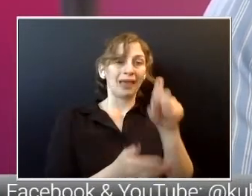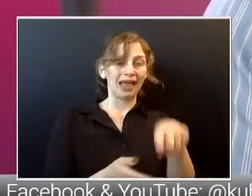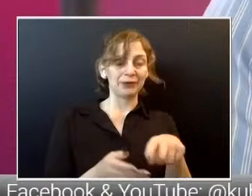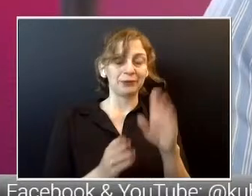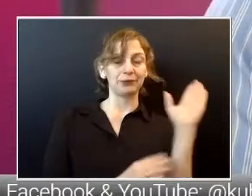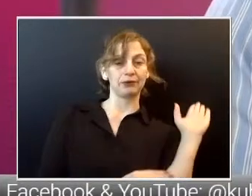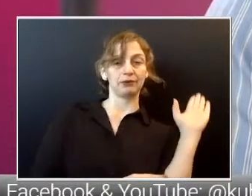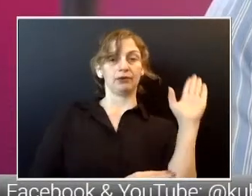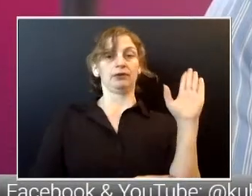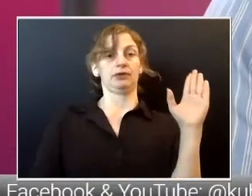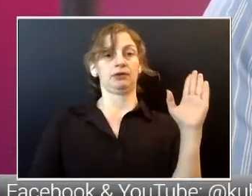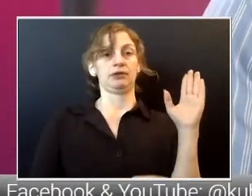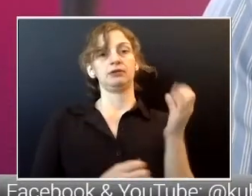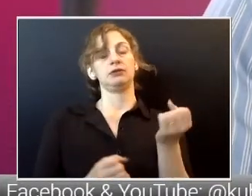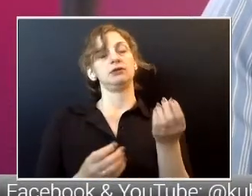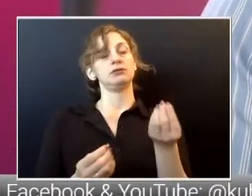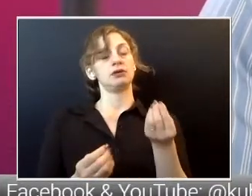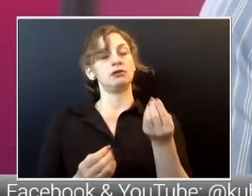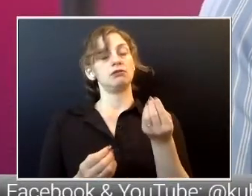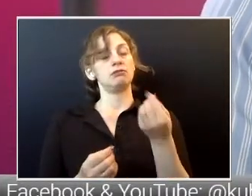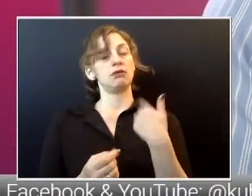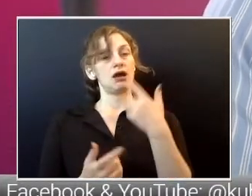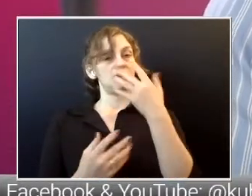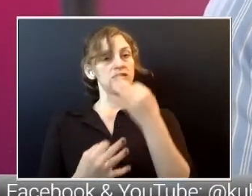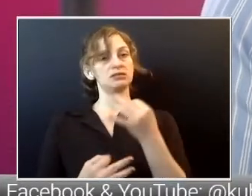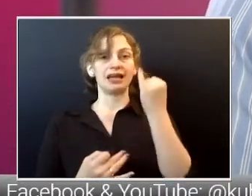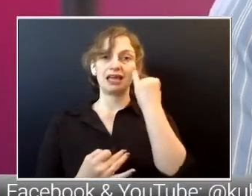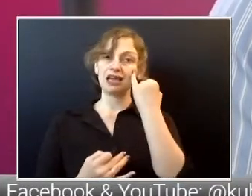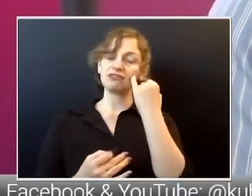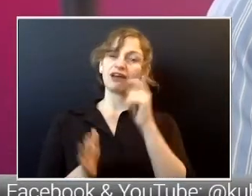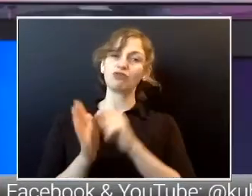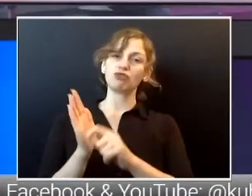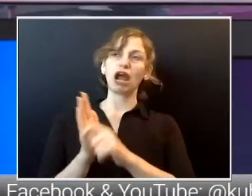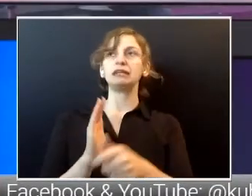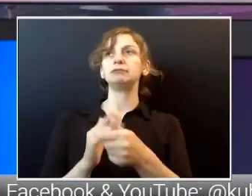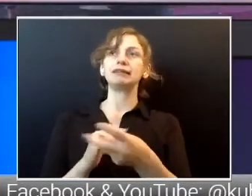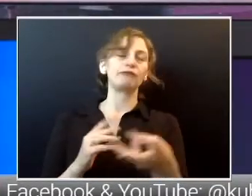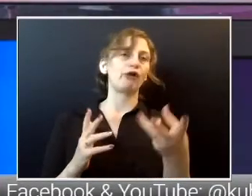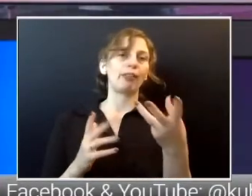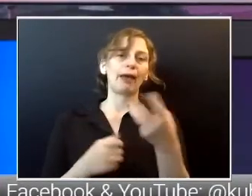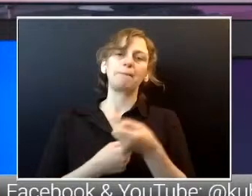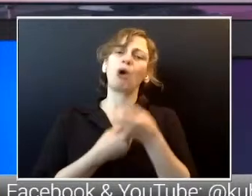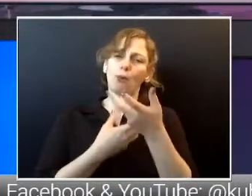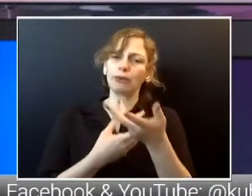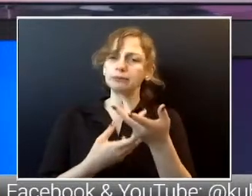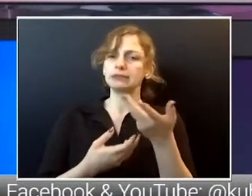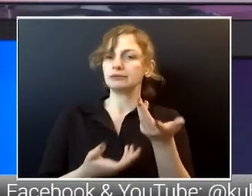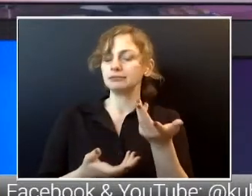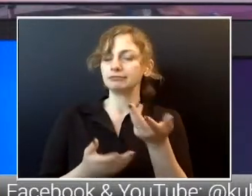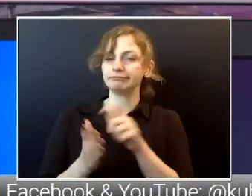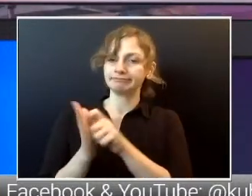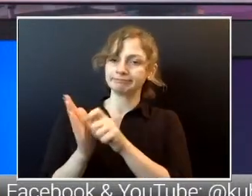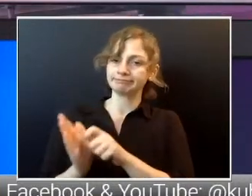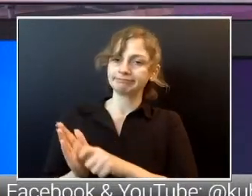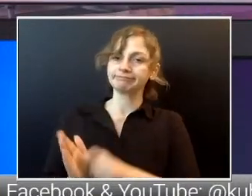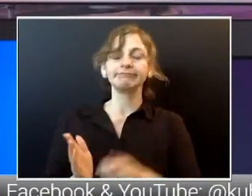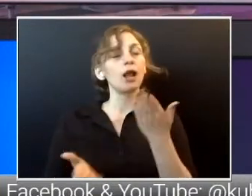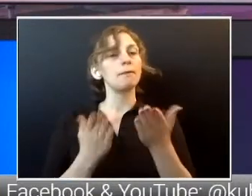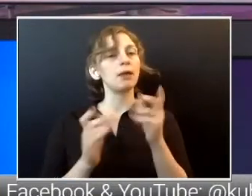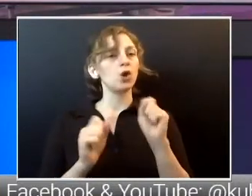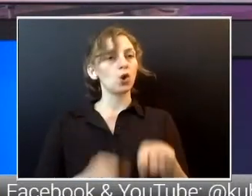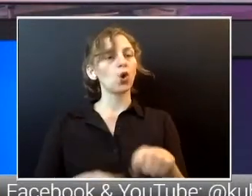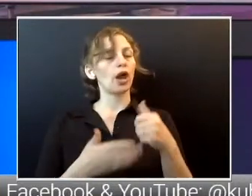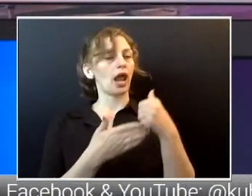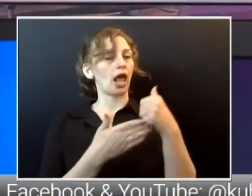write this in a series kind of poems, maybe it can help other people. I bet it will help a lot of people who are going through different medical issues